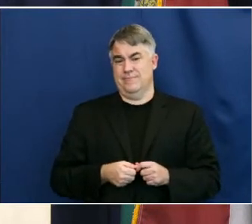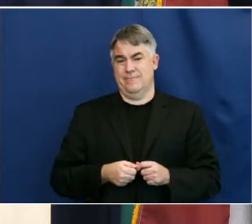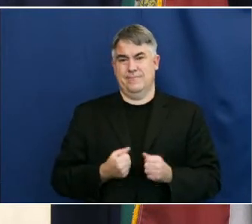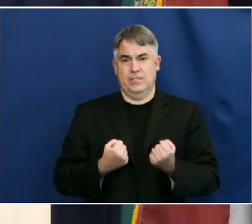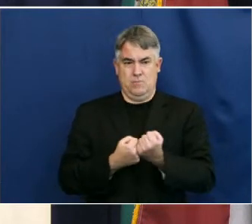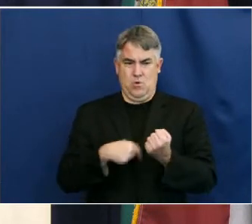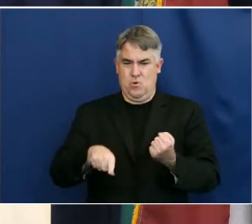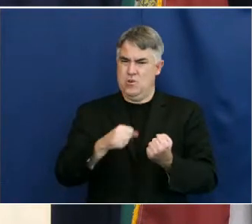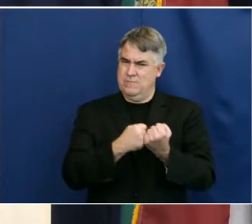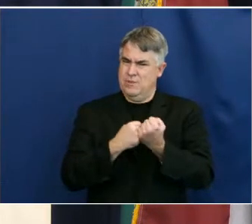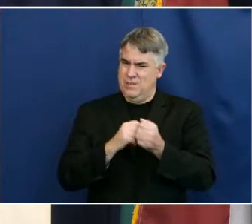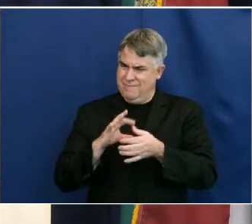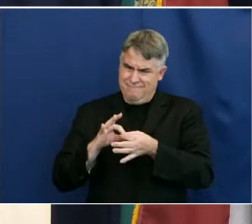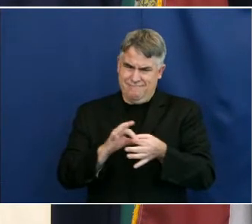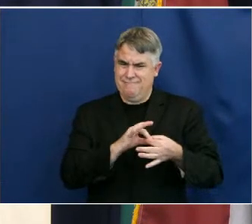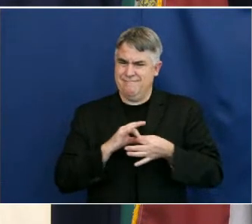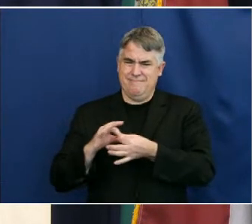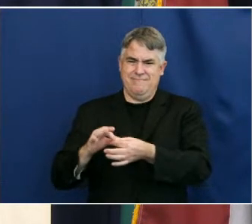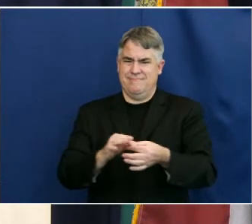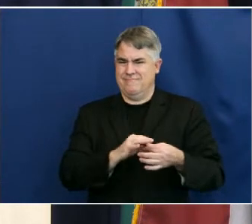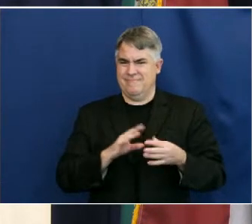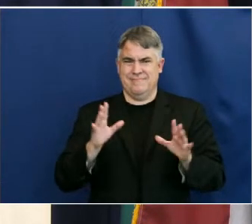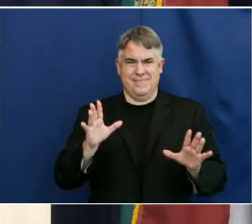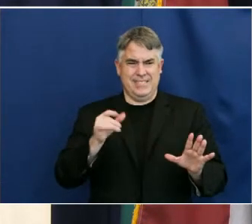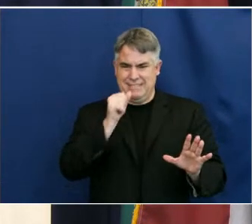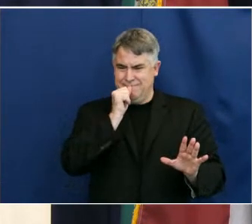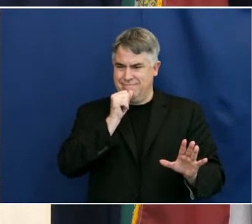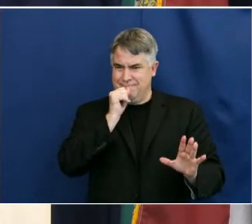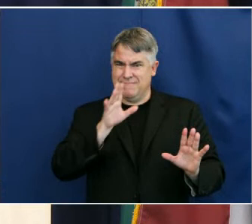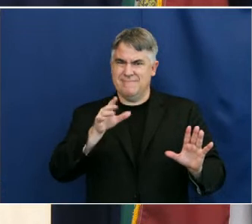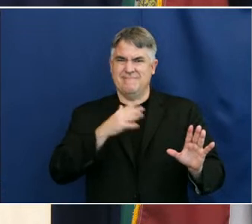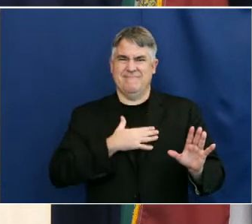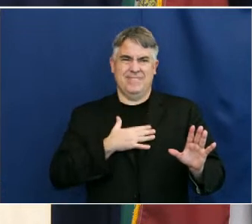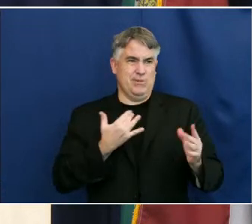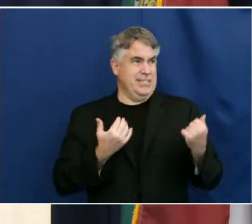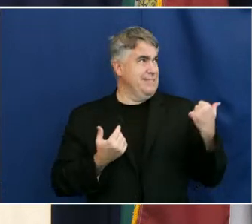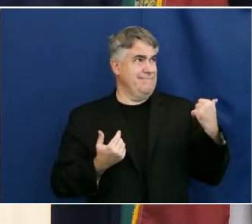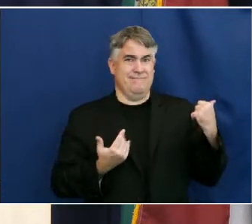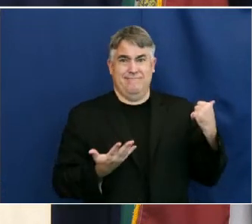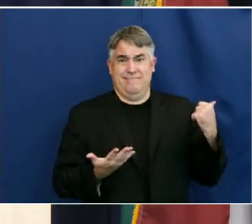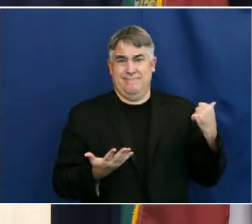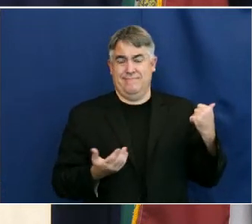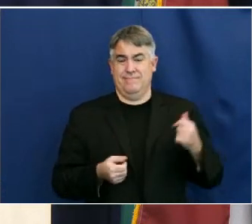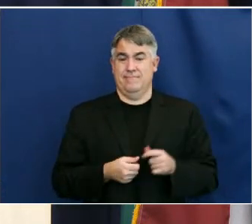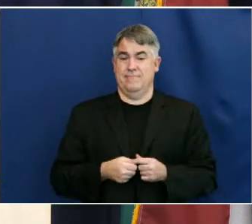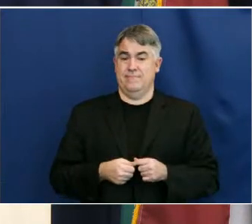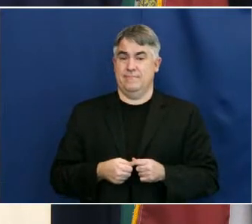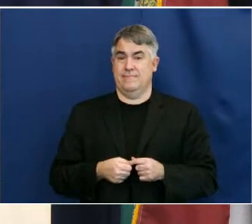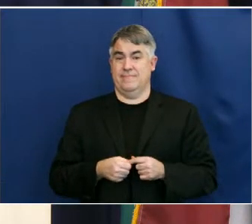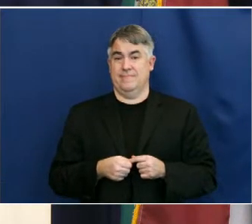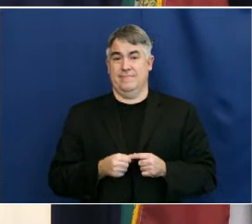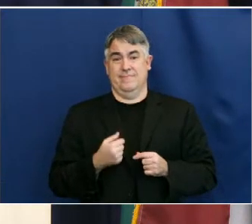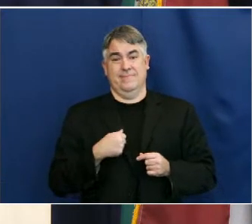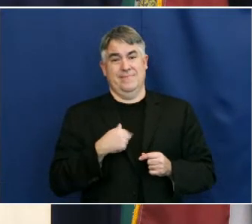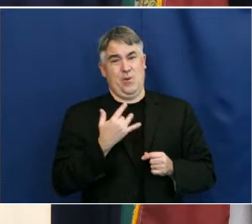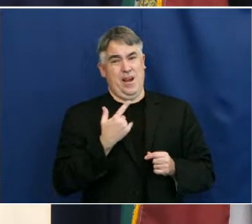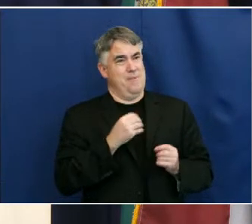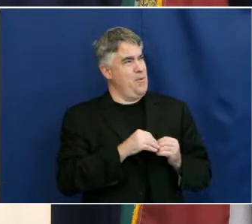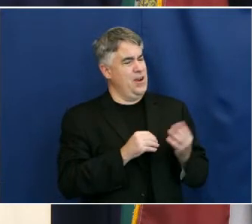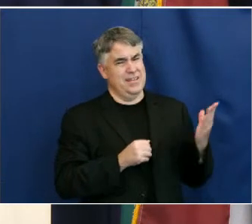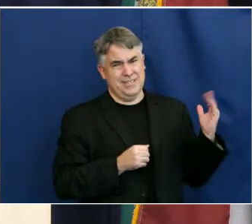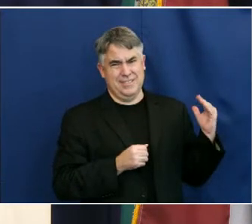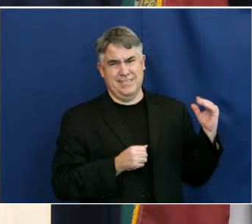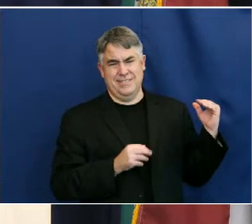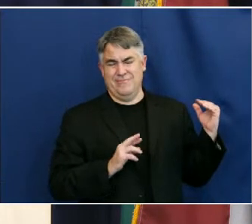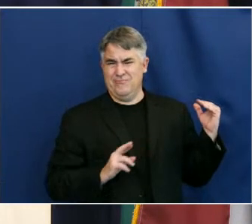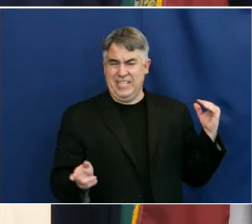many people vaccinated and fulfill as many appointments as possible. And we are eager for the day when that's not what daily life is like. But